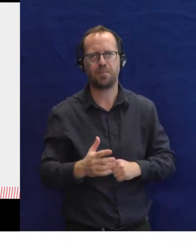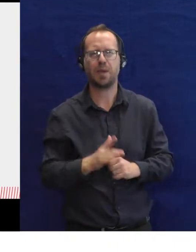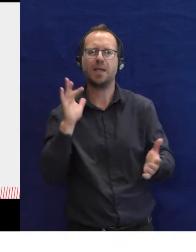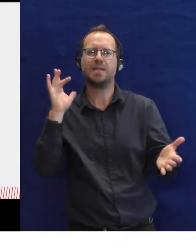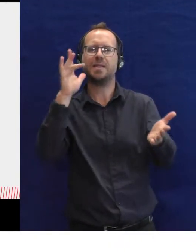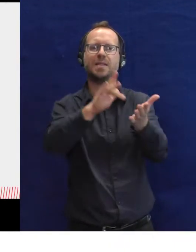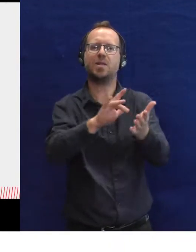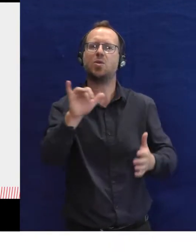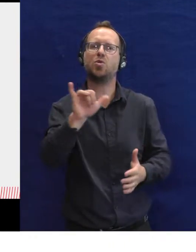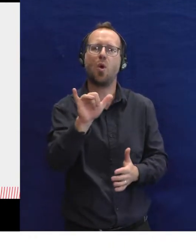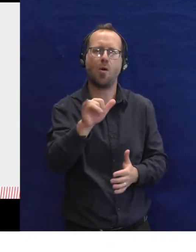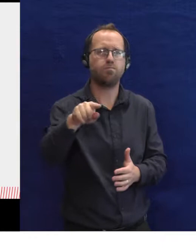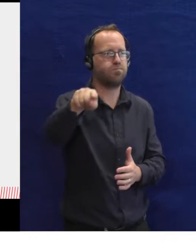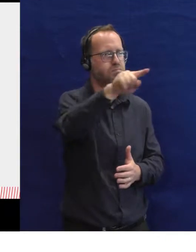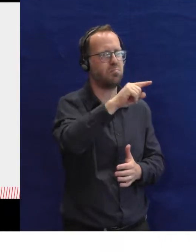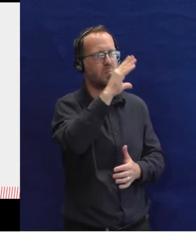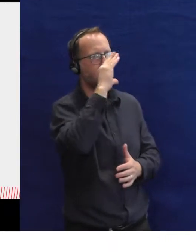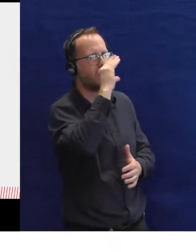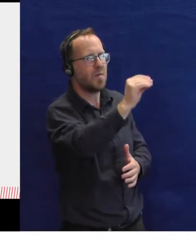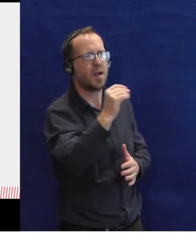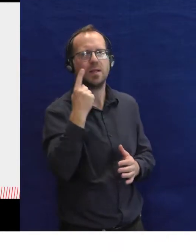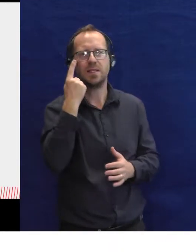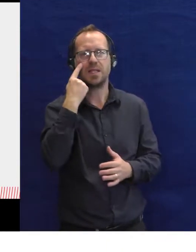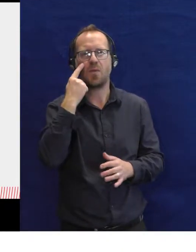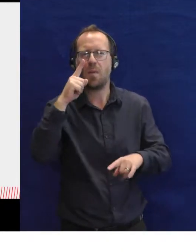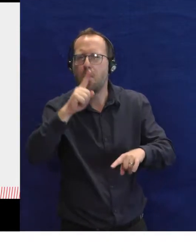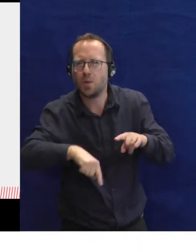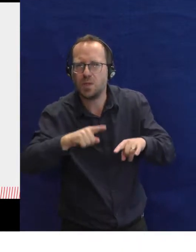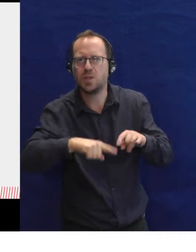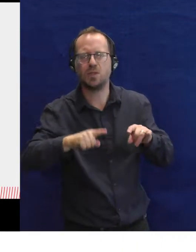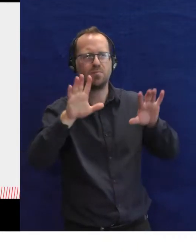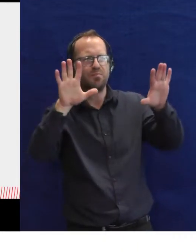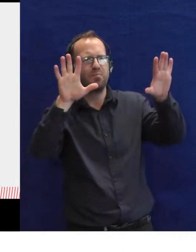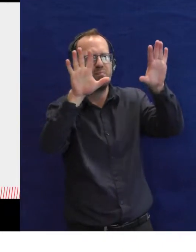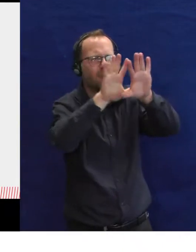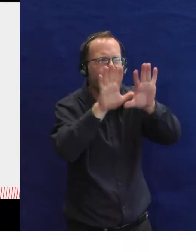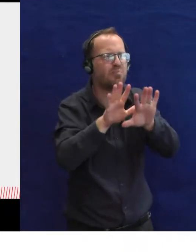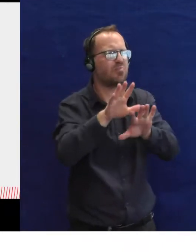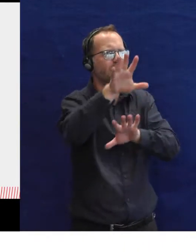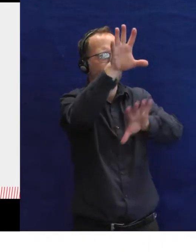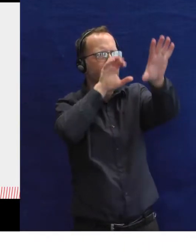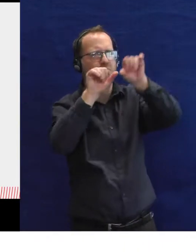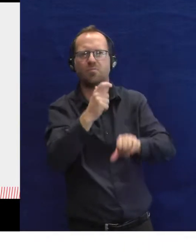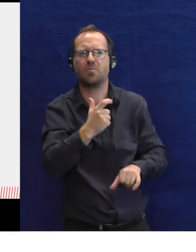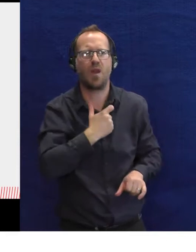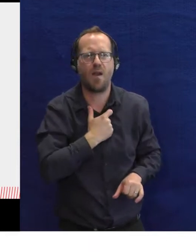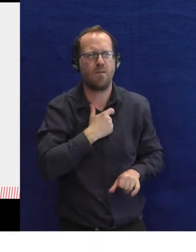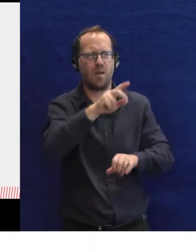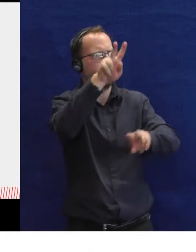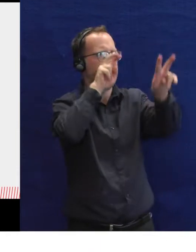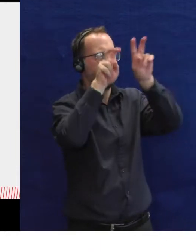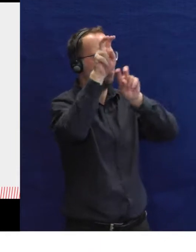information by visual perception, and dependent on the type of the content, dependent on the